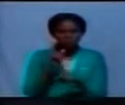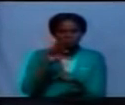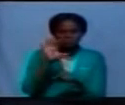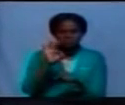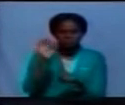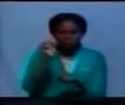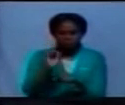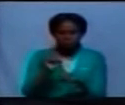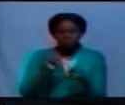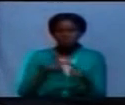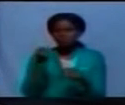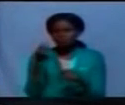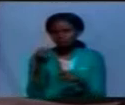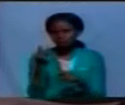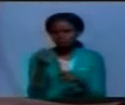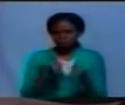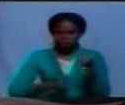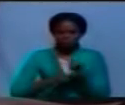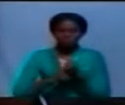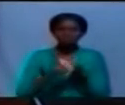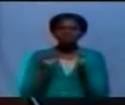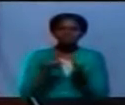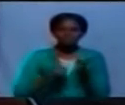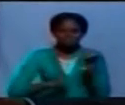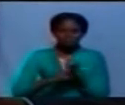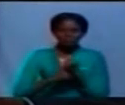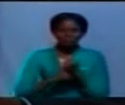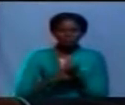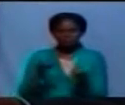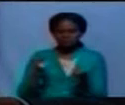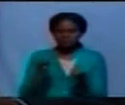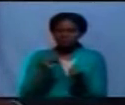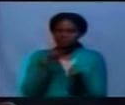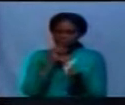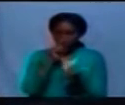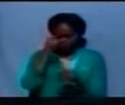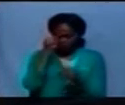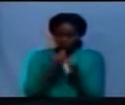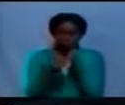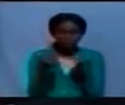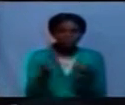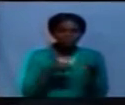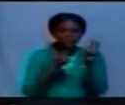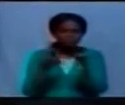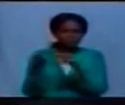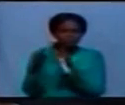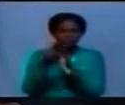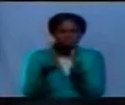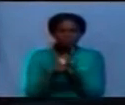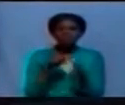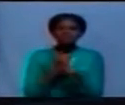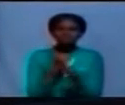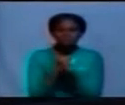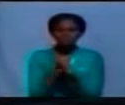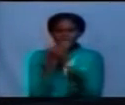to 12.5%. This should be a boost to you. That could have been a boost in terms of, obviously, because the monetary policies are they were set to protect